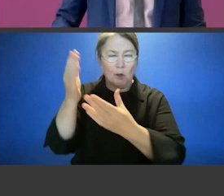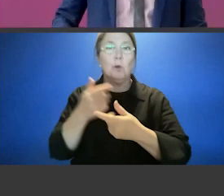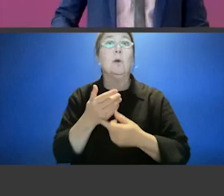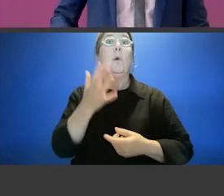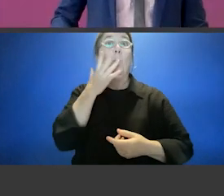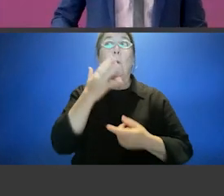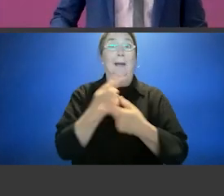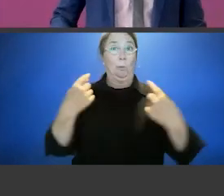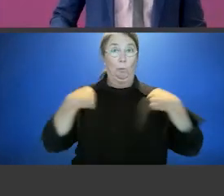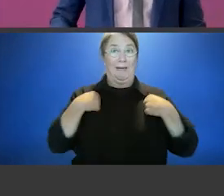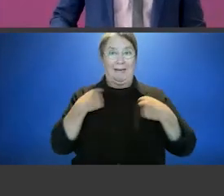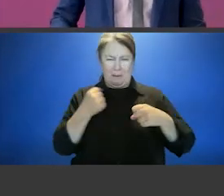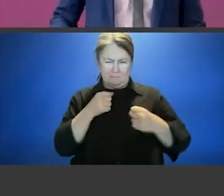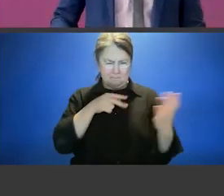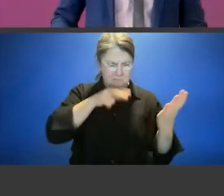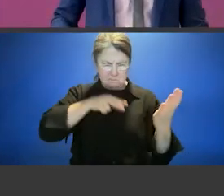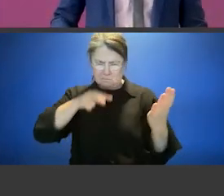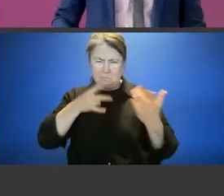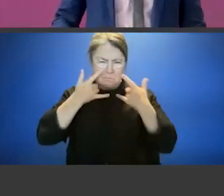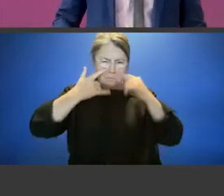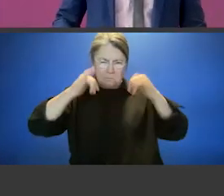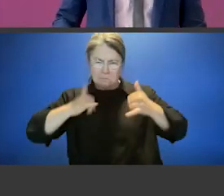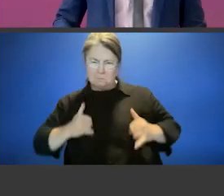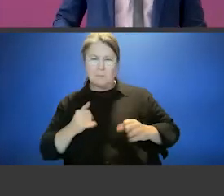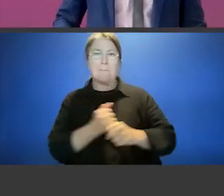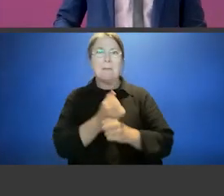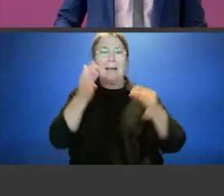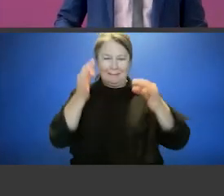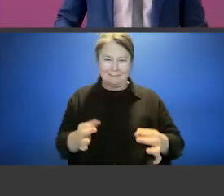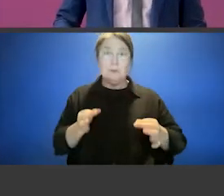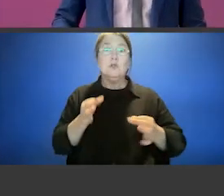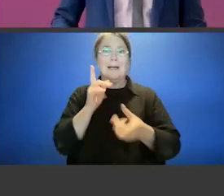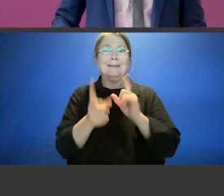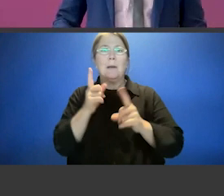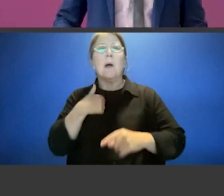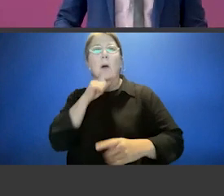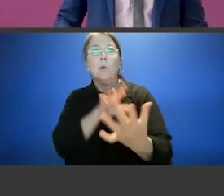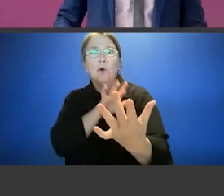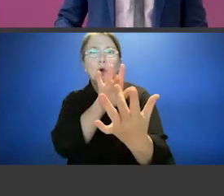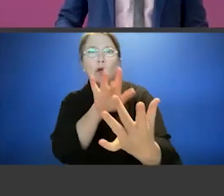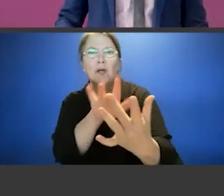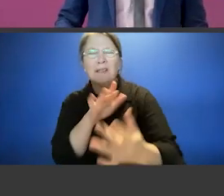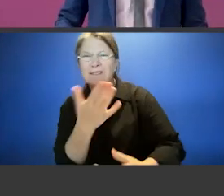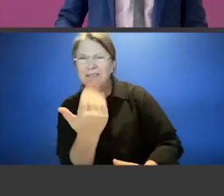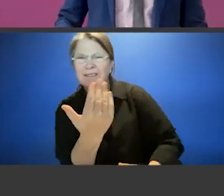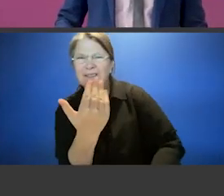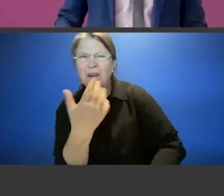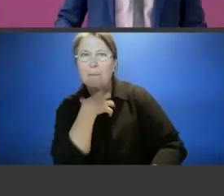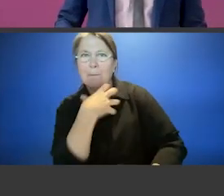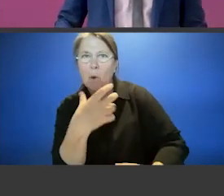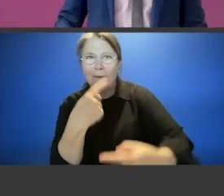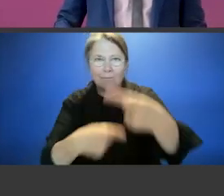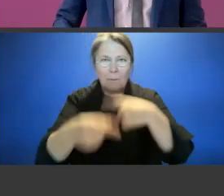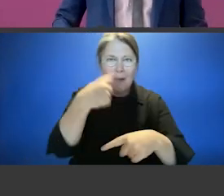decision. During our assessments, we might also contact you for more information to help us properly assess the allegations